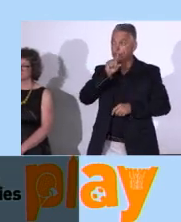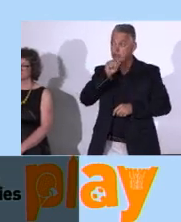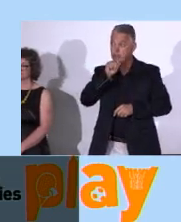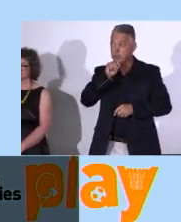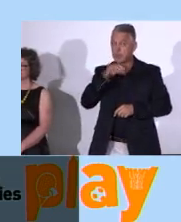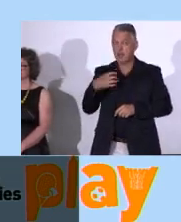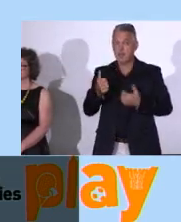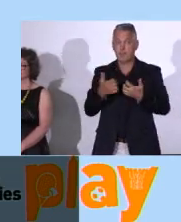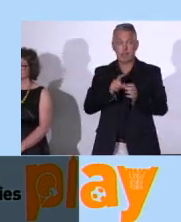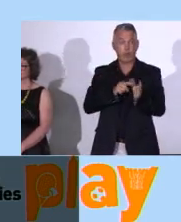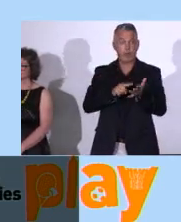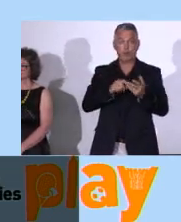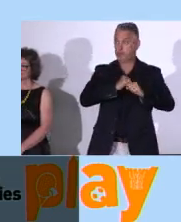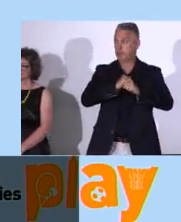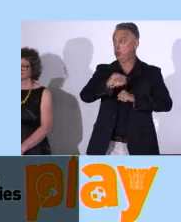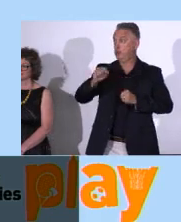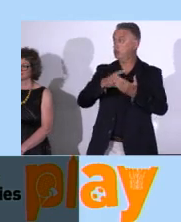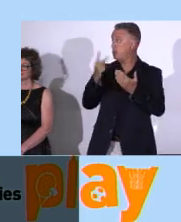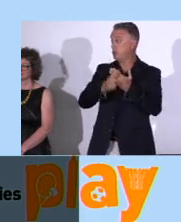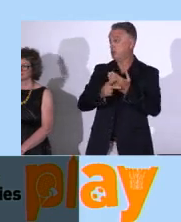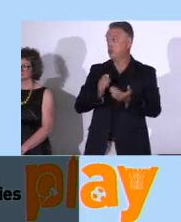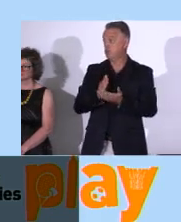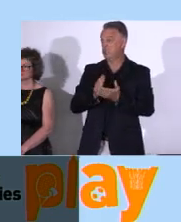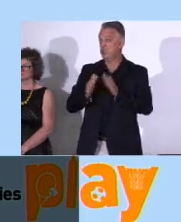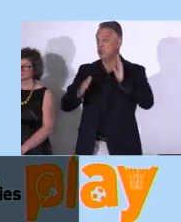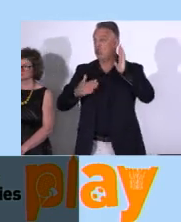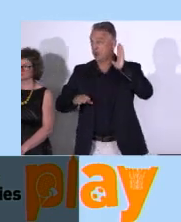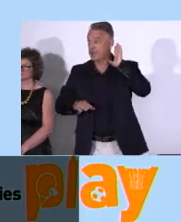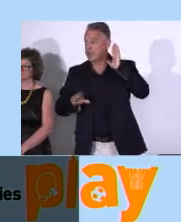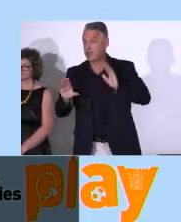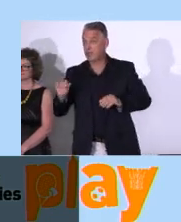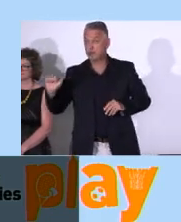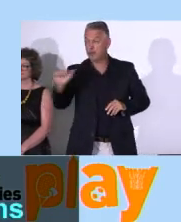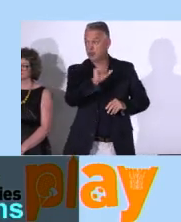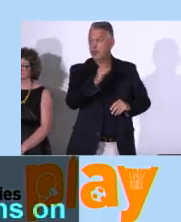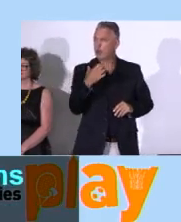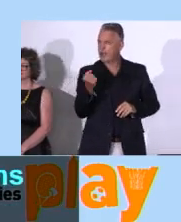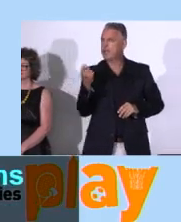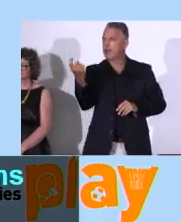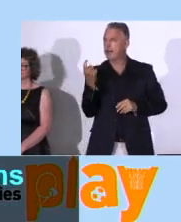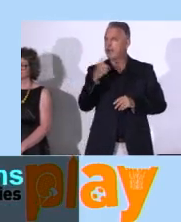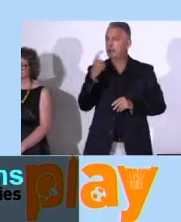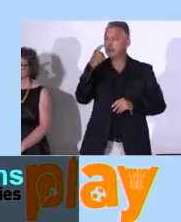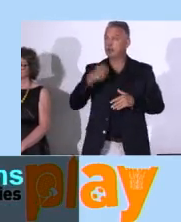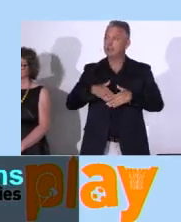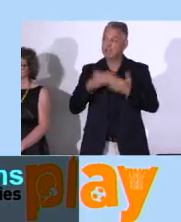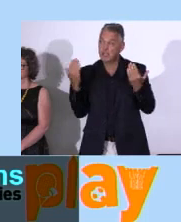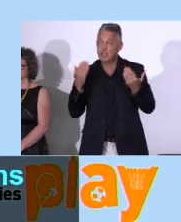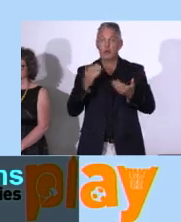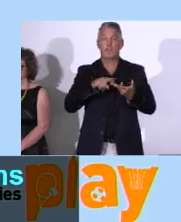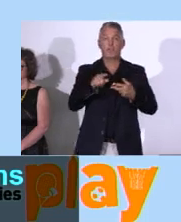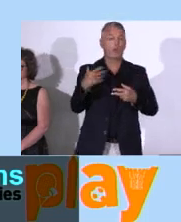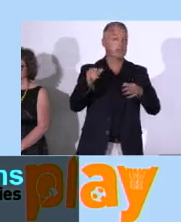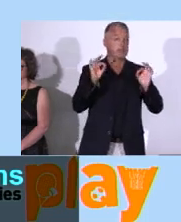we've got lots of ways to get your programs out there. I'd really love to hear from all of you. If you've got one-off come and try days, we can advertise those. If you want to get expressions of interest, we can